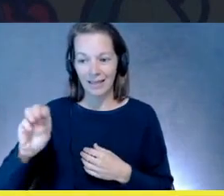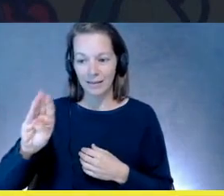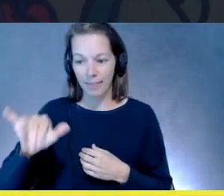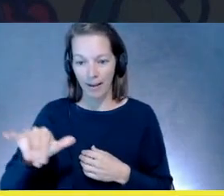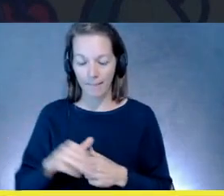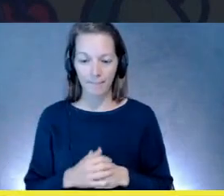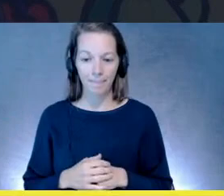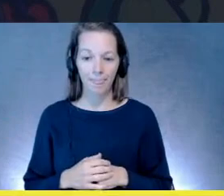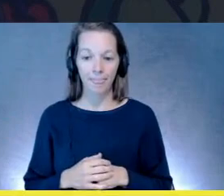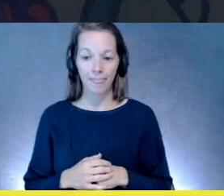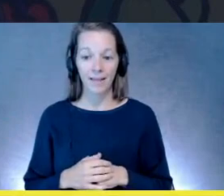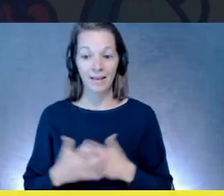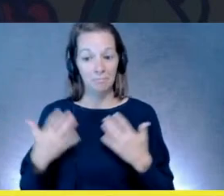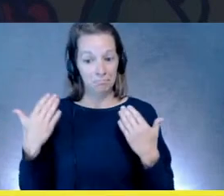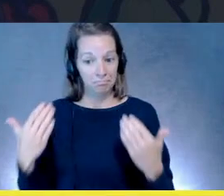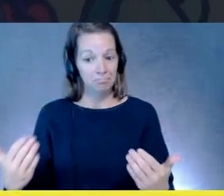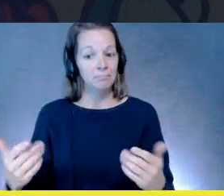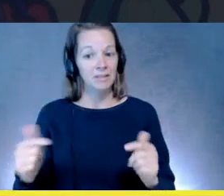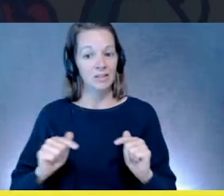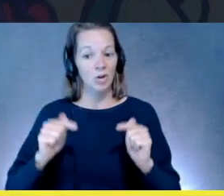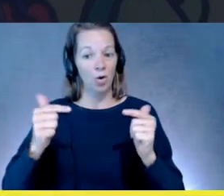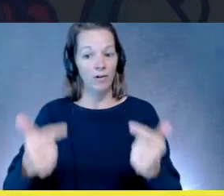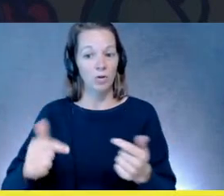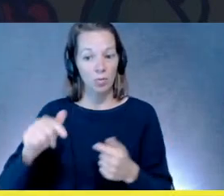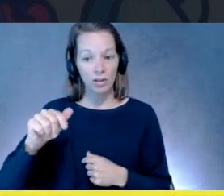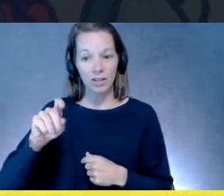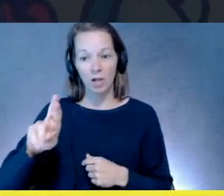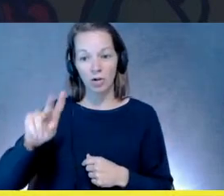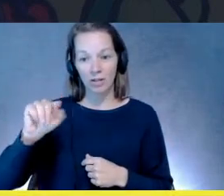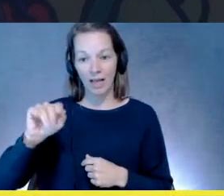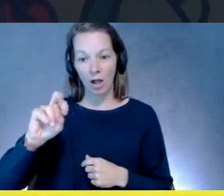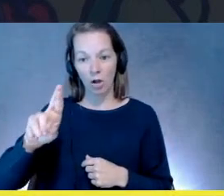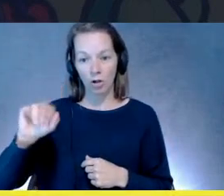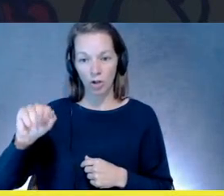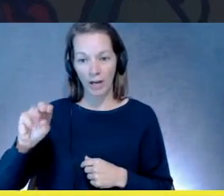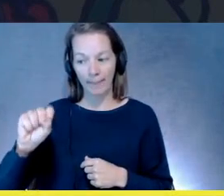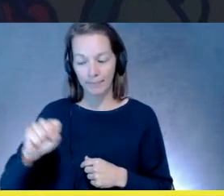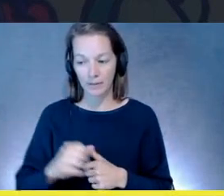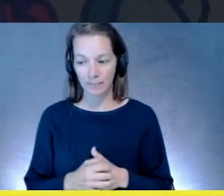so without further ado, I'll turn it over to Dr. Tyler James.